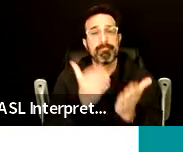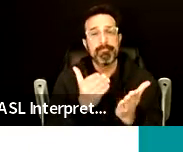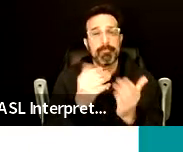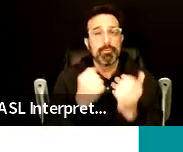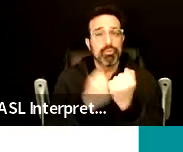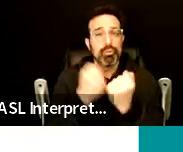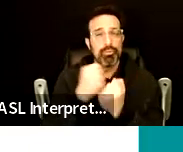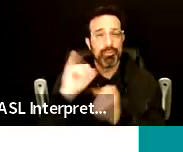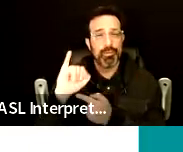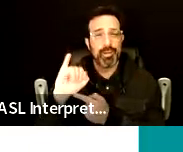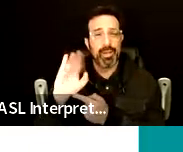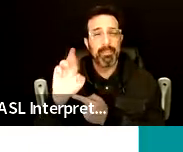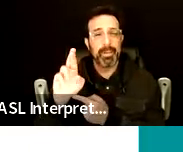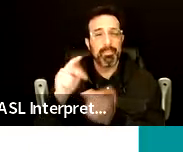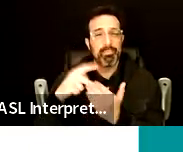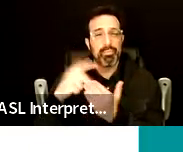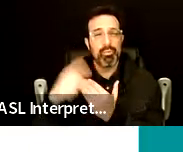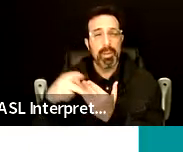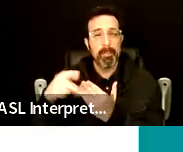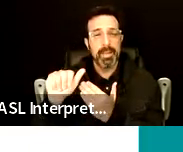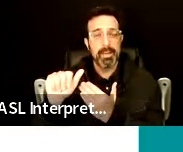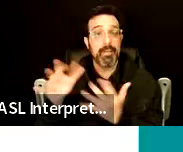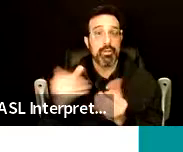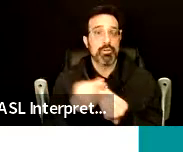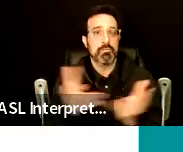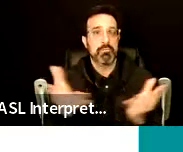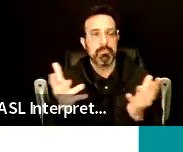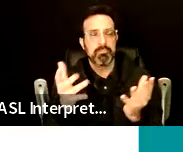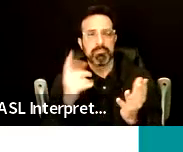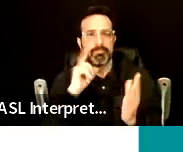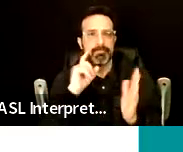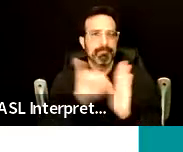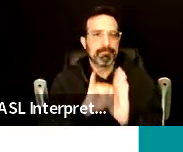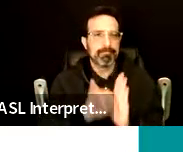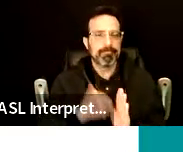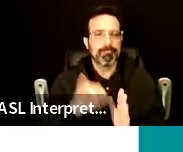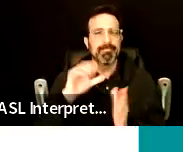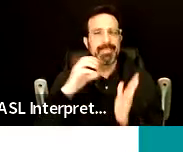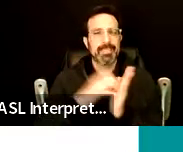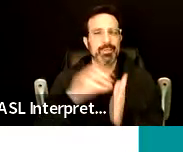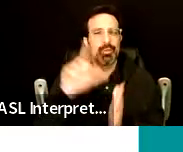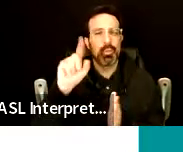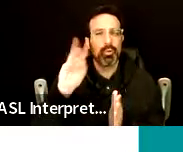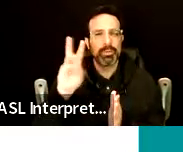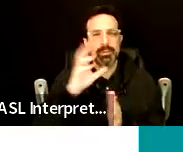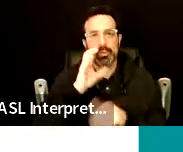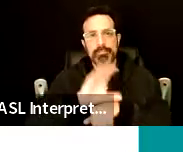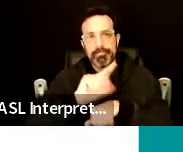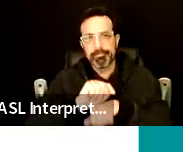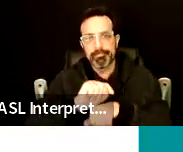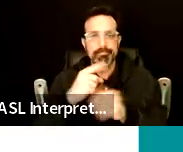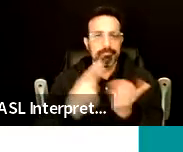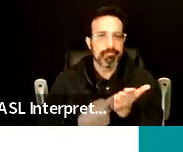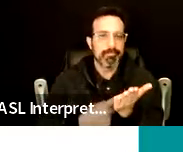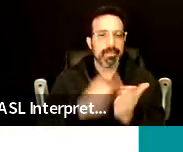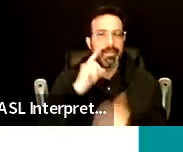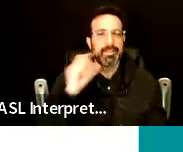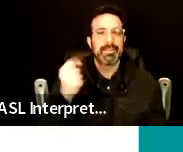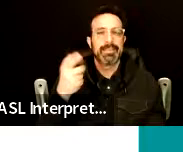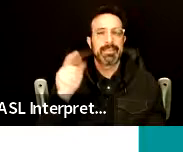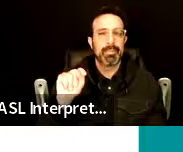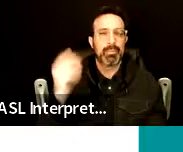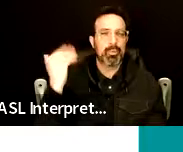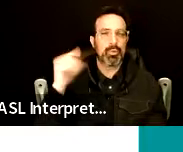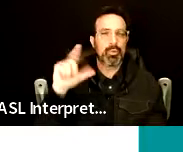of the IBR program PA was distributed to identified Section 106 consulting parties for consultation in September of